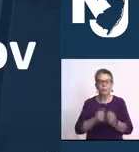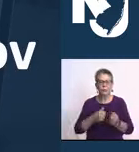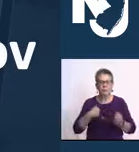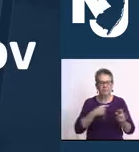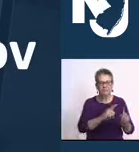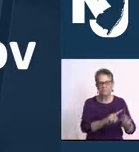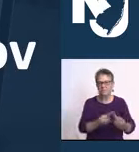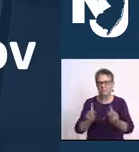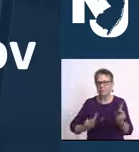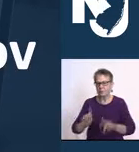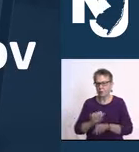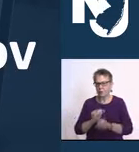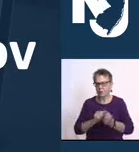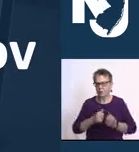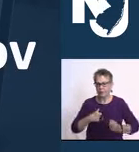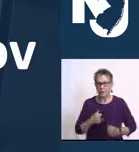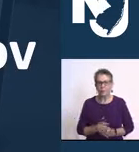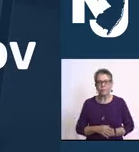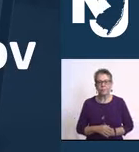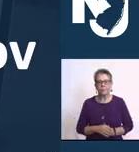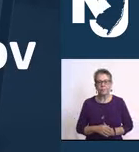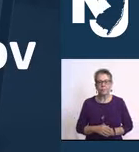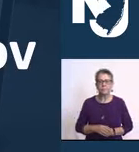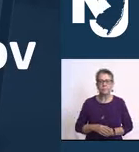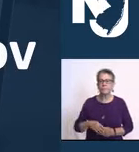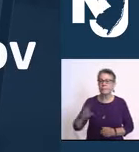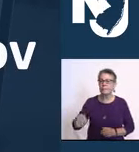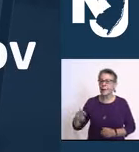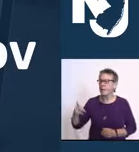happy Groundhog Day. As I said to you earlier,